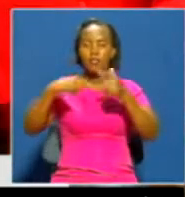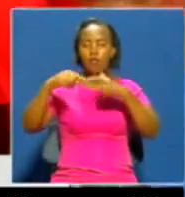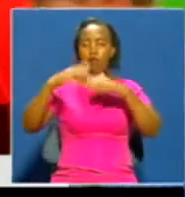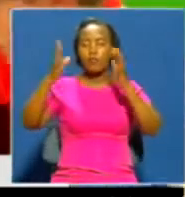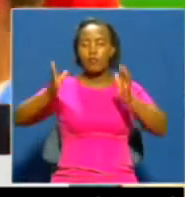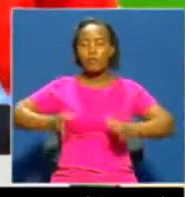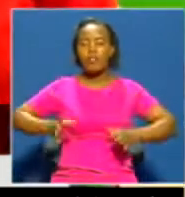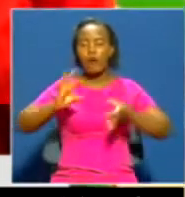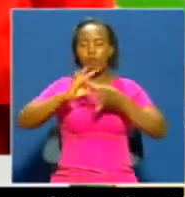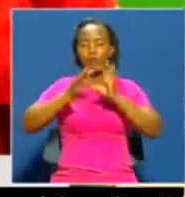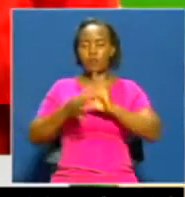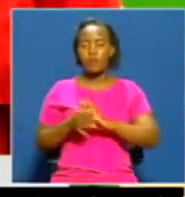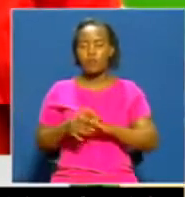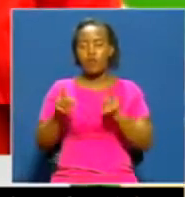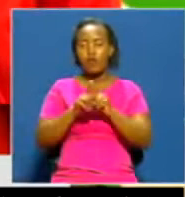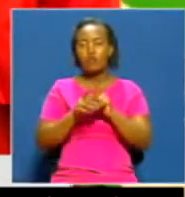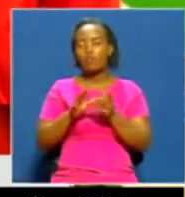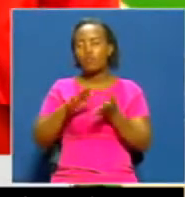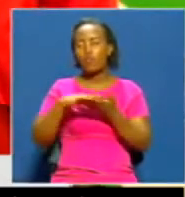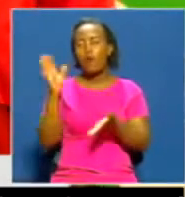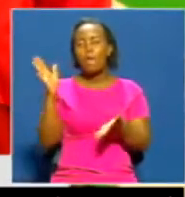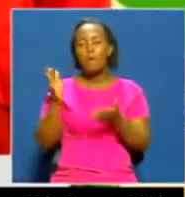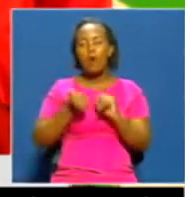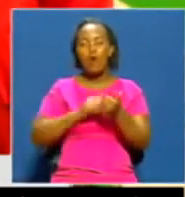and art competitors that closed on